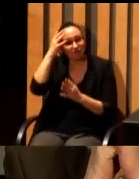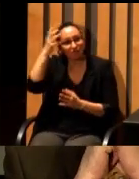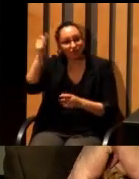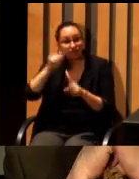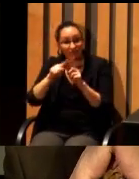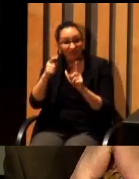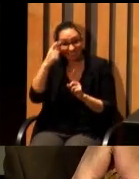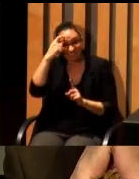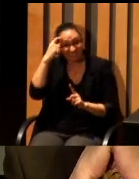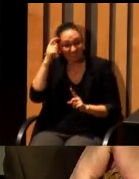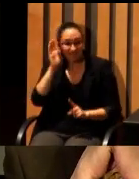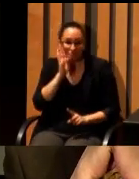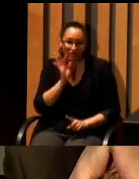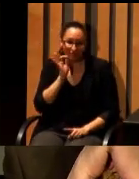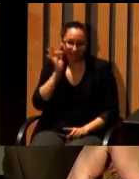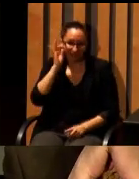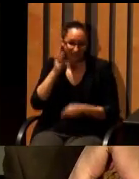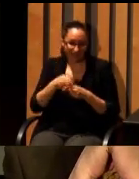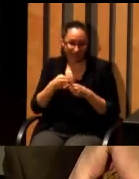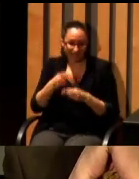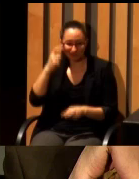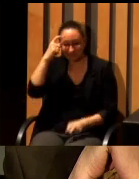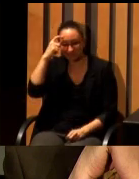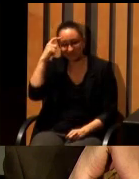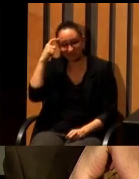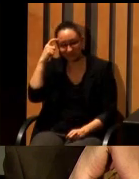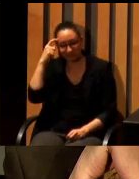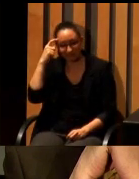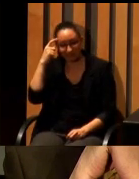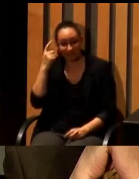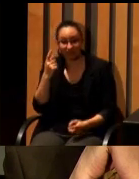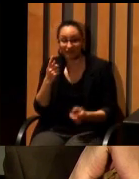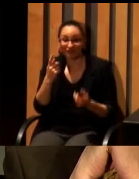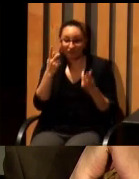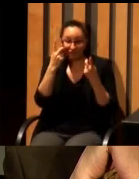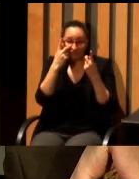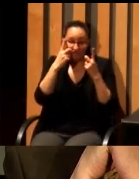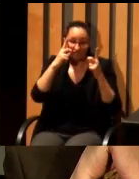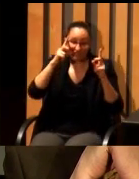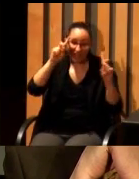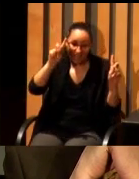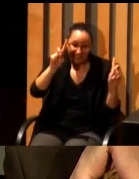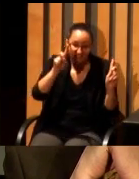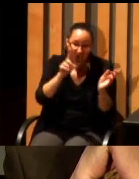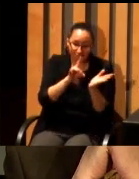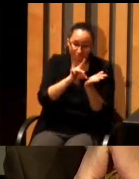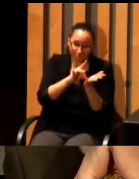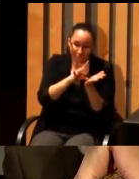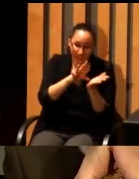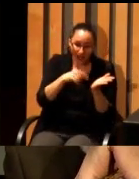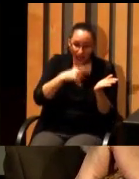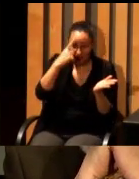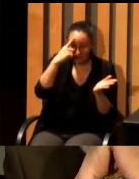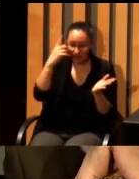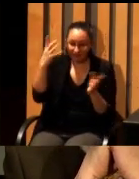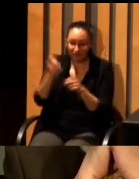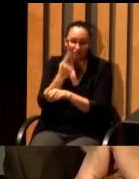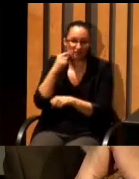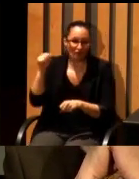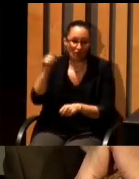for 20 more years. And when, at last, he was shown the door, I considered it a victory for Griffins